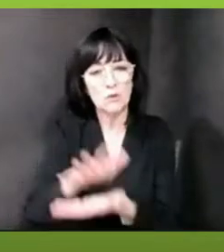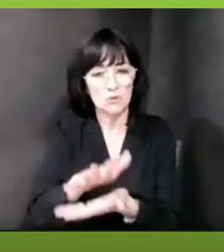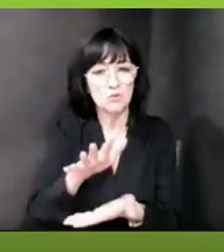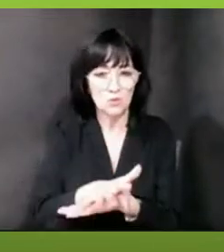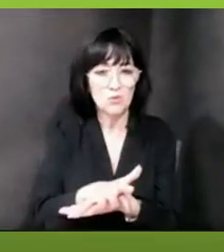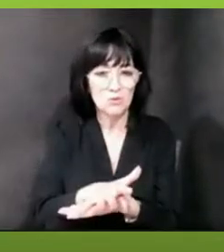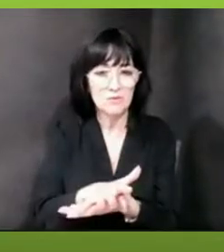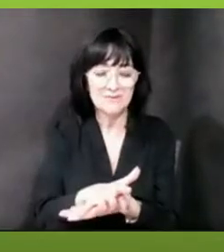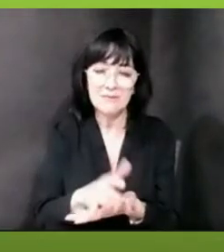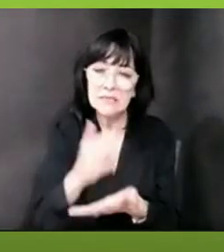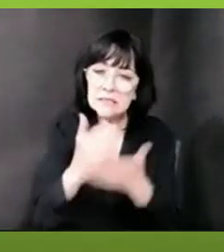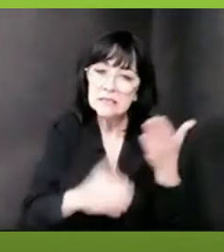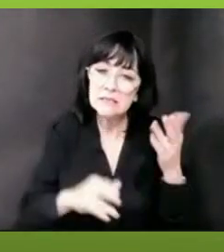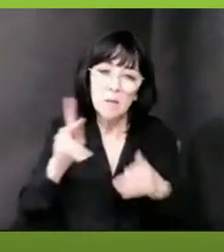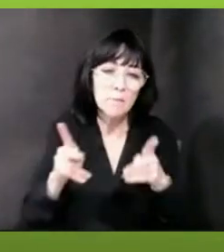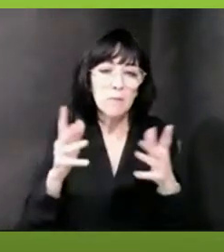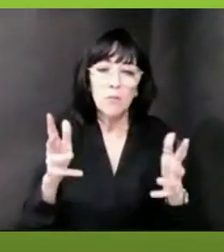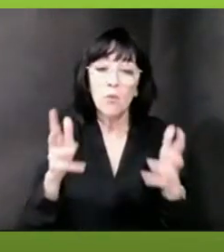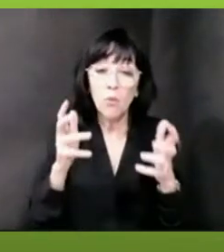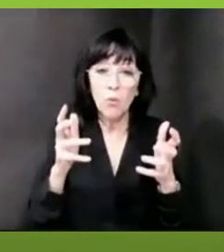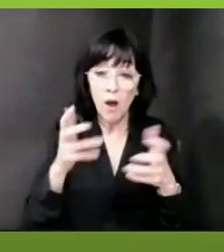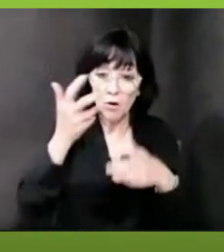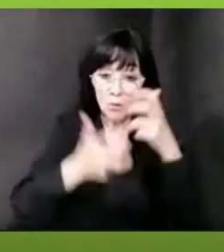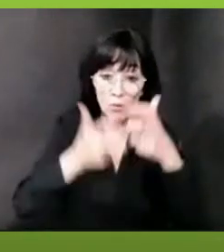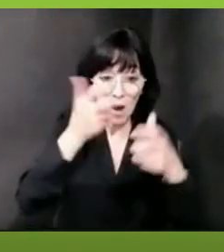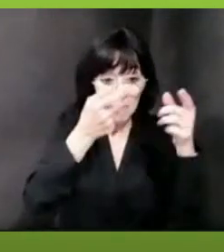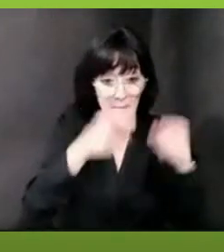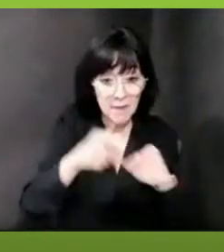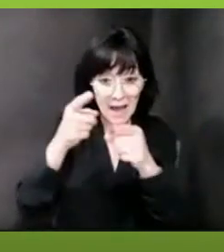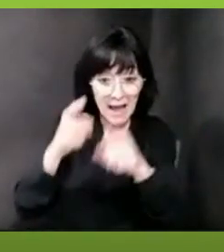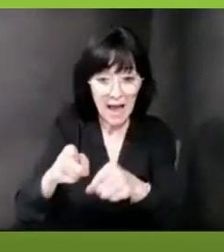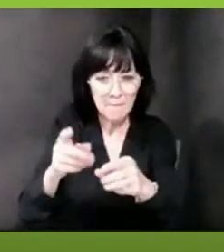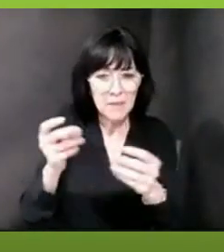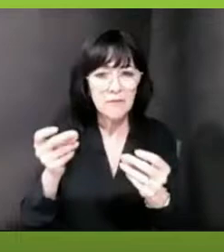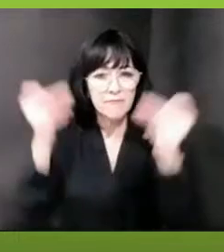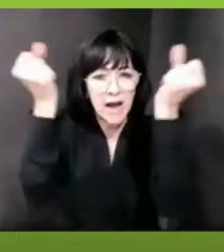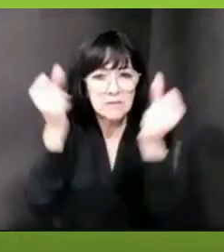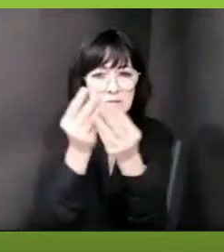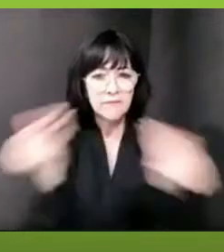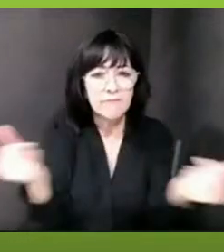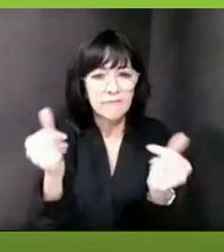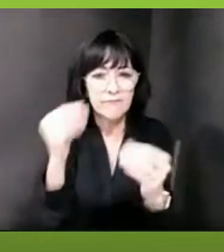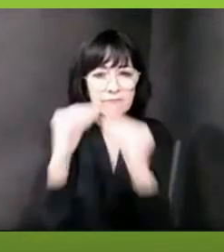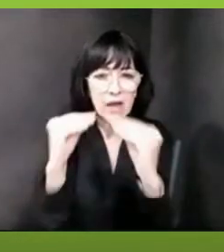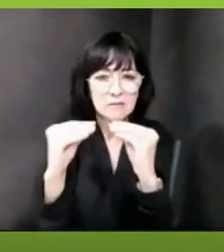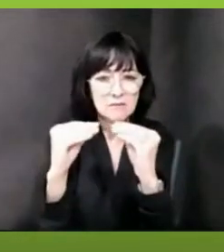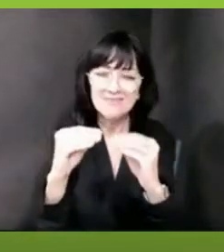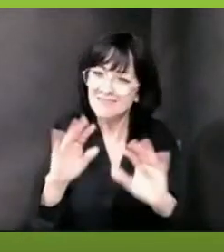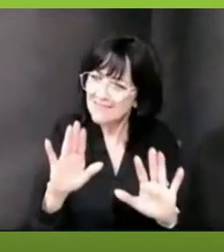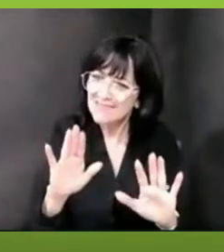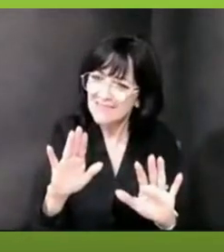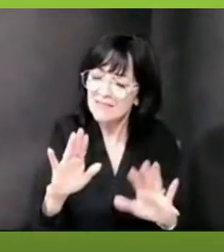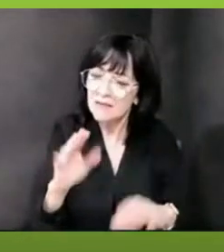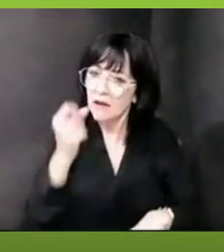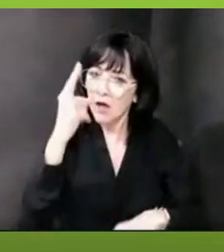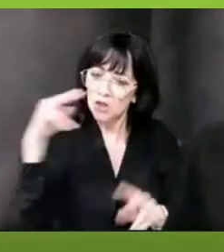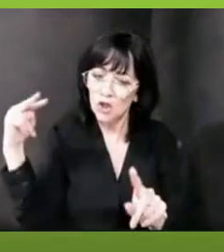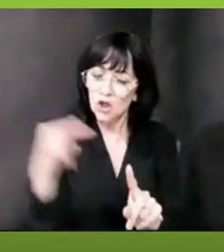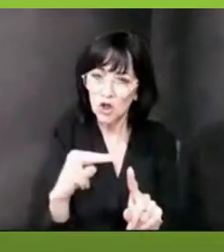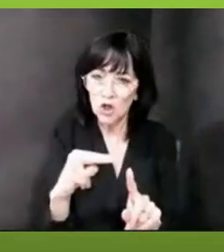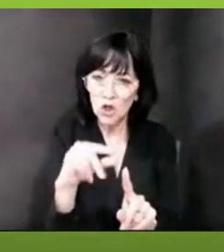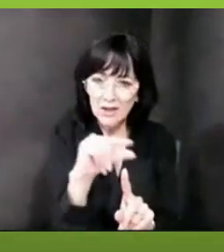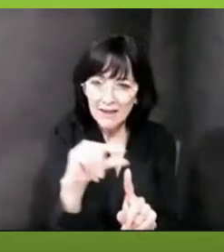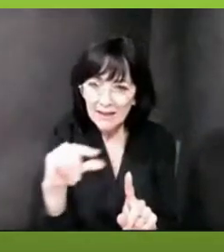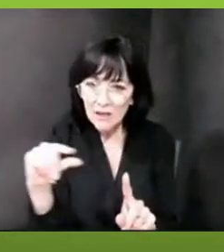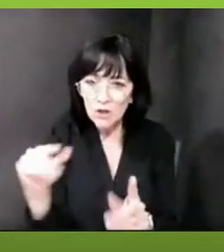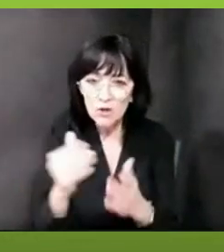quick fix, the big things, right? But we're not worried about the little things. And what I mean by the little things is, now that we're back at